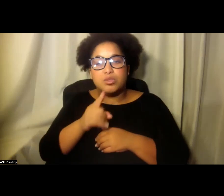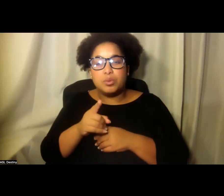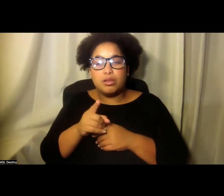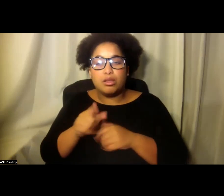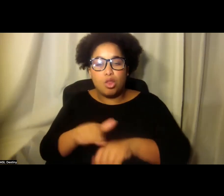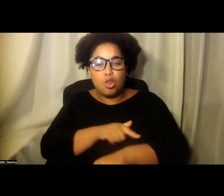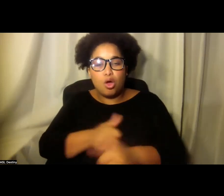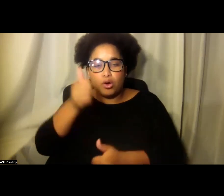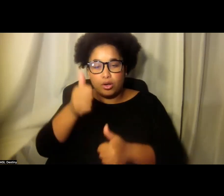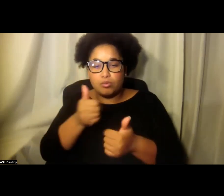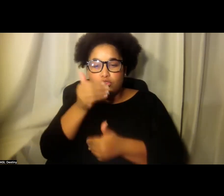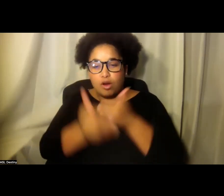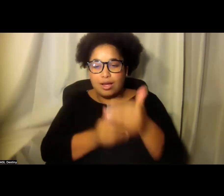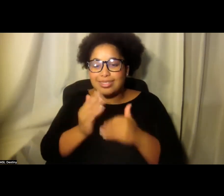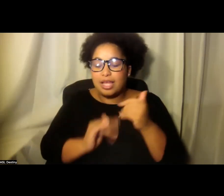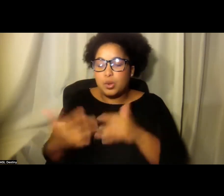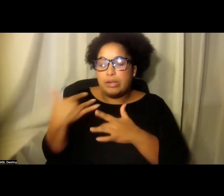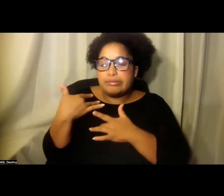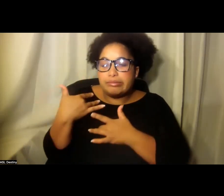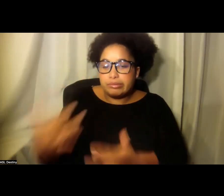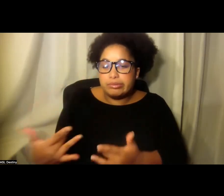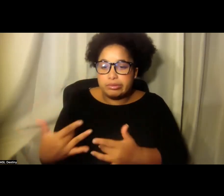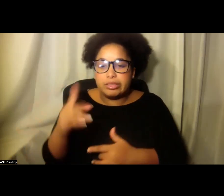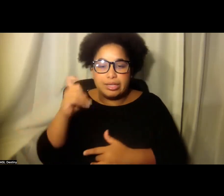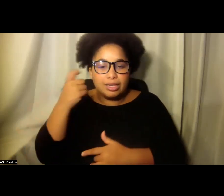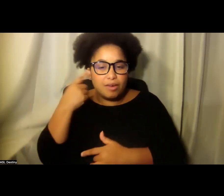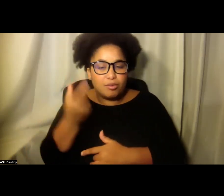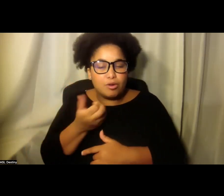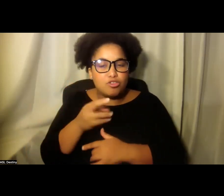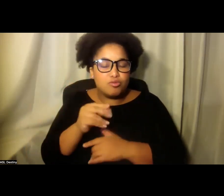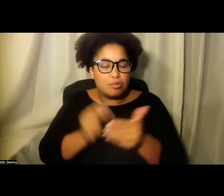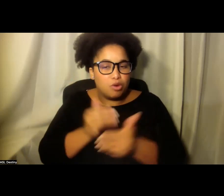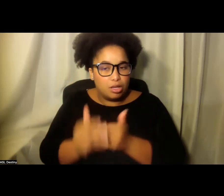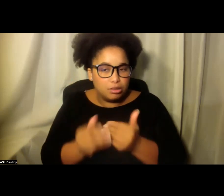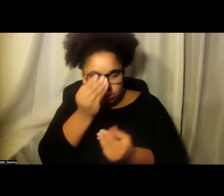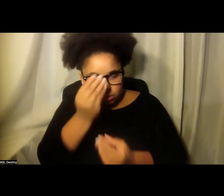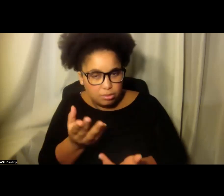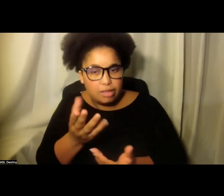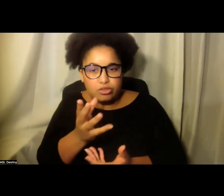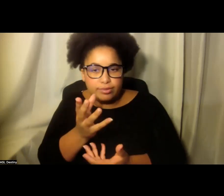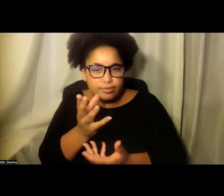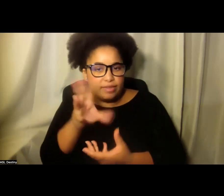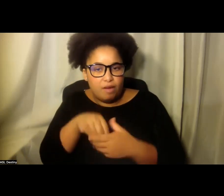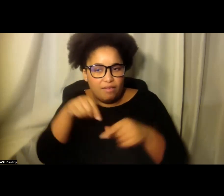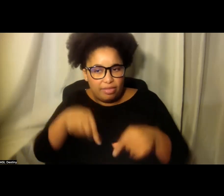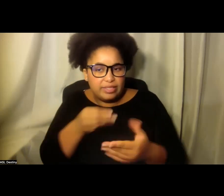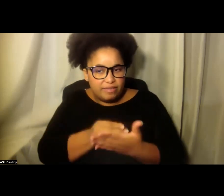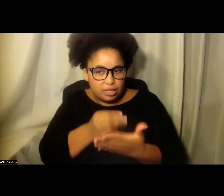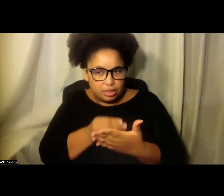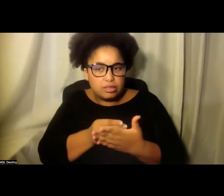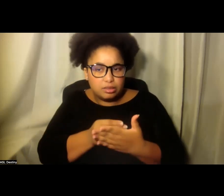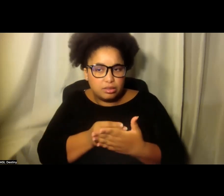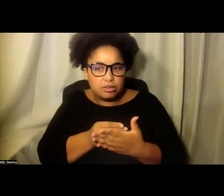longer process than your typical even government grant process. It's just sort of the nature of this funding.